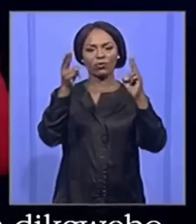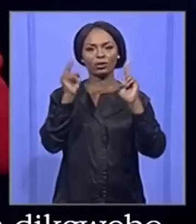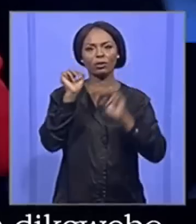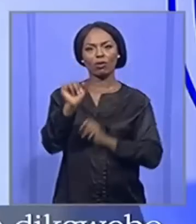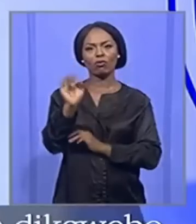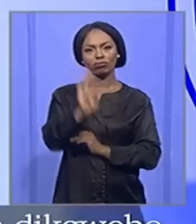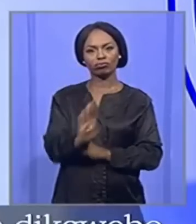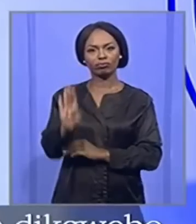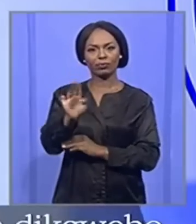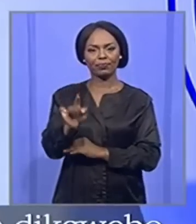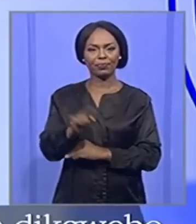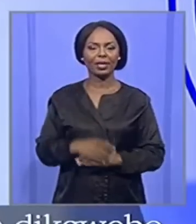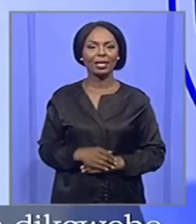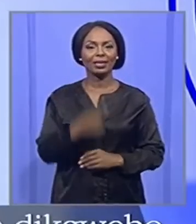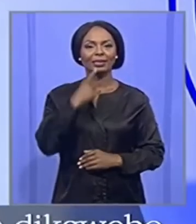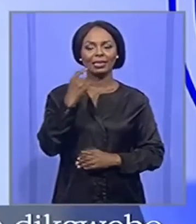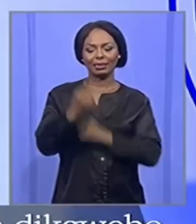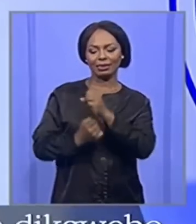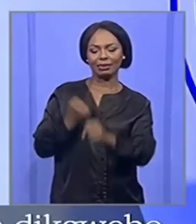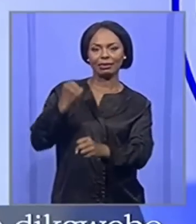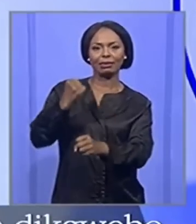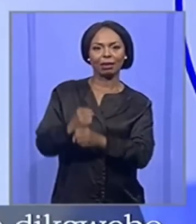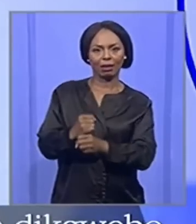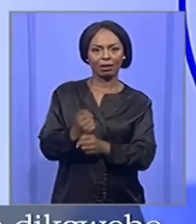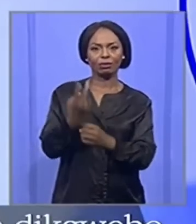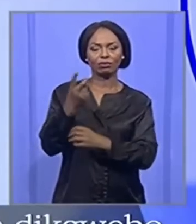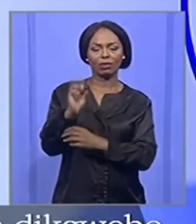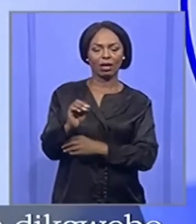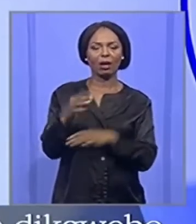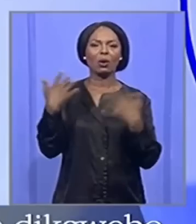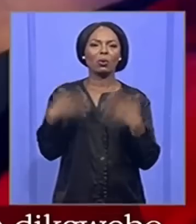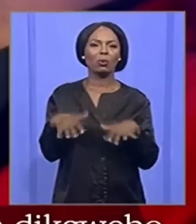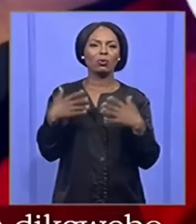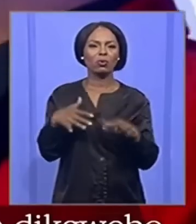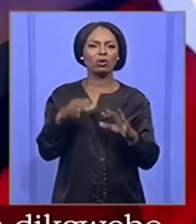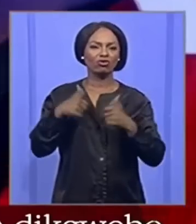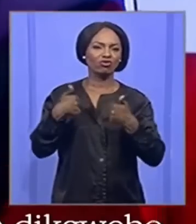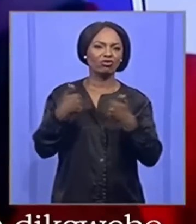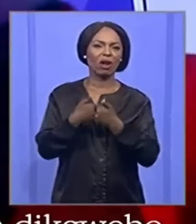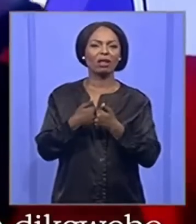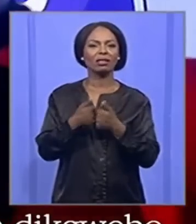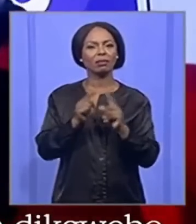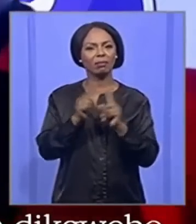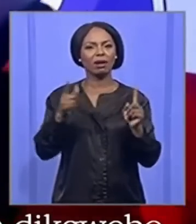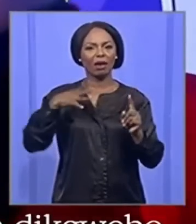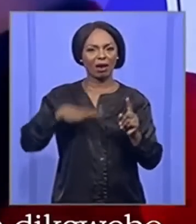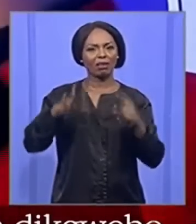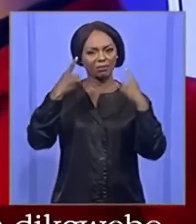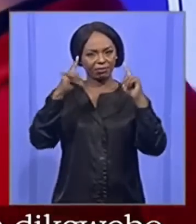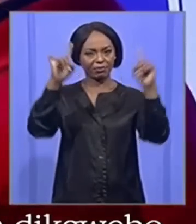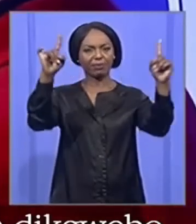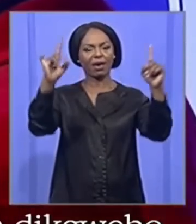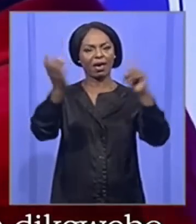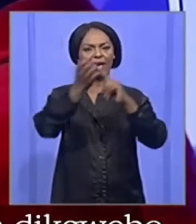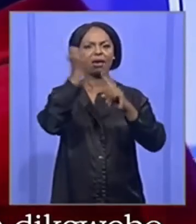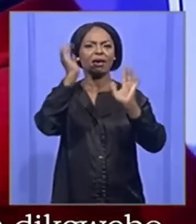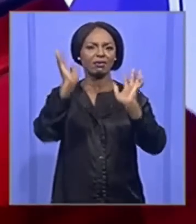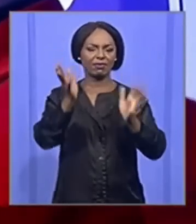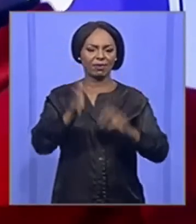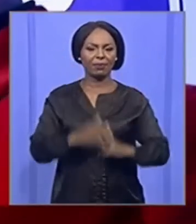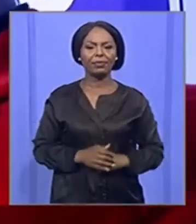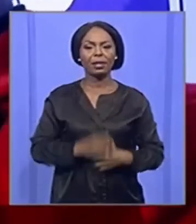tse 20 le tlile ka diphephetso esita le katleho. We're constantly moving forward and we're constantly